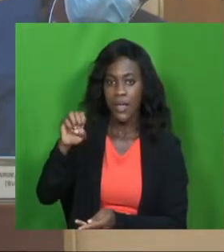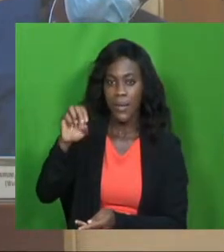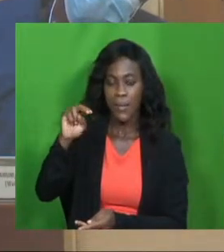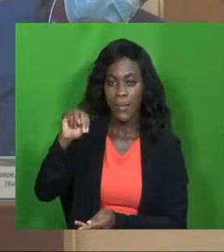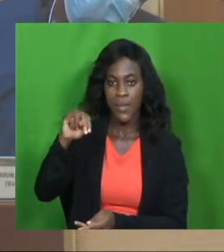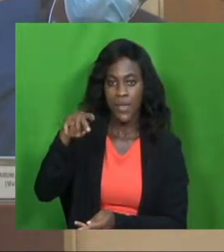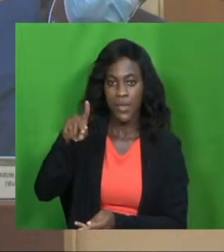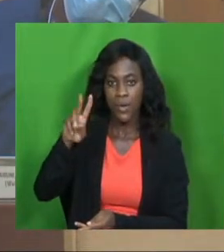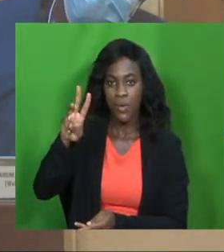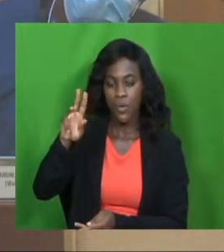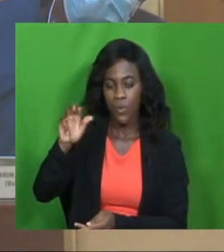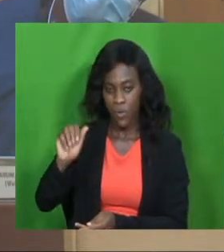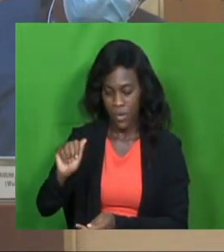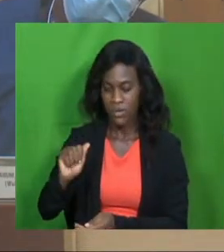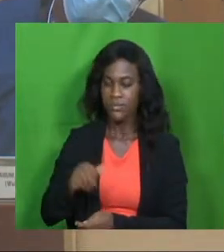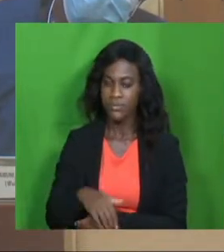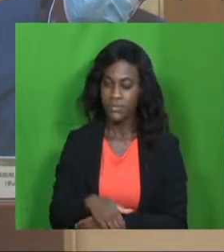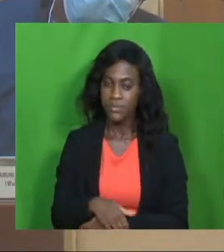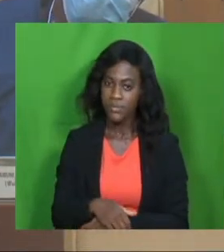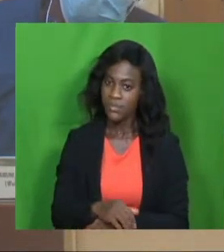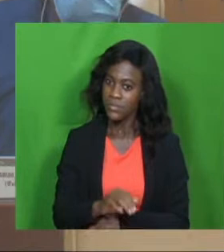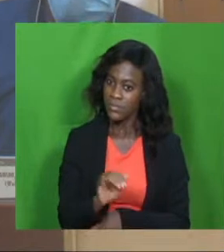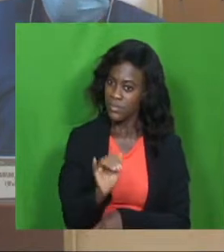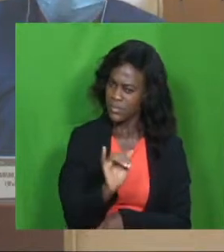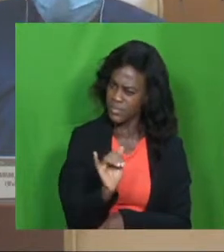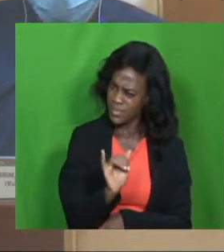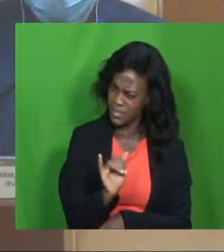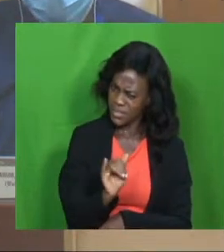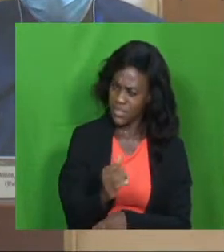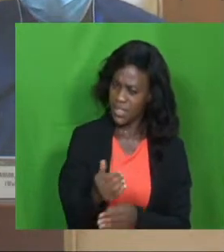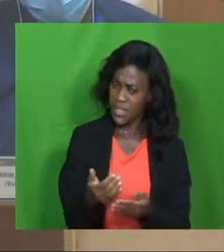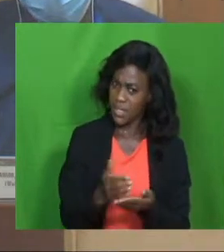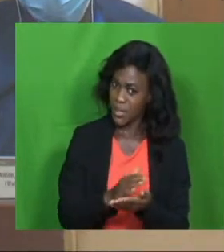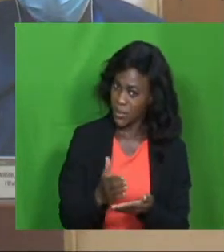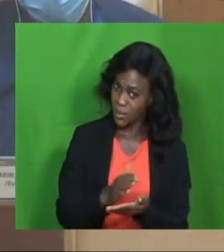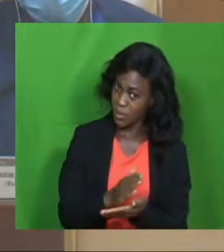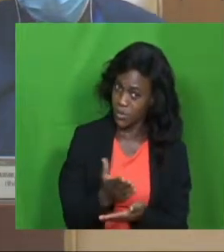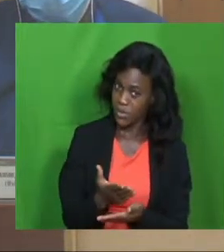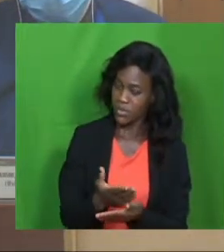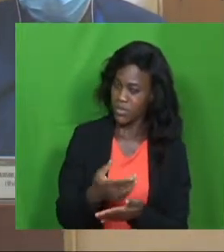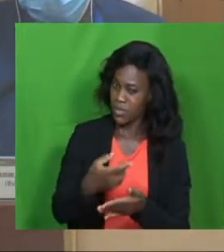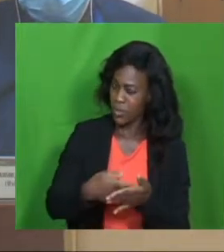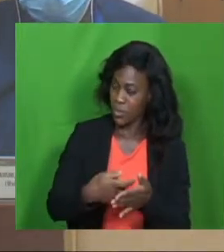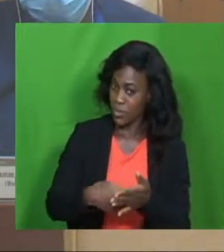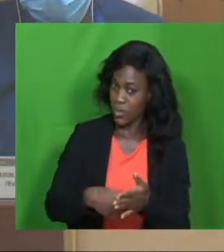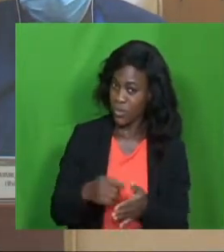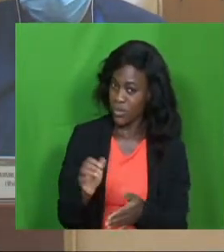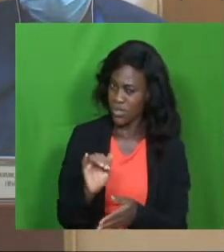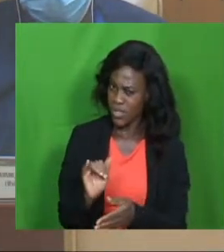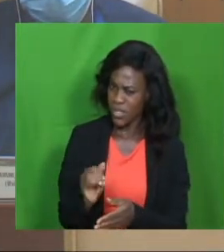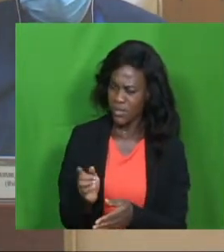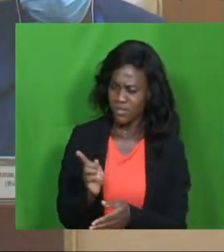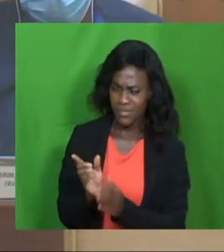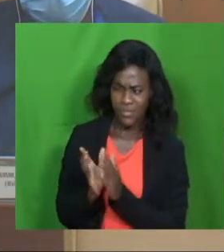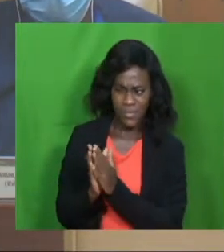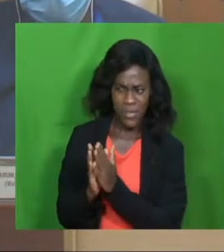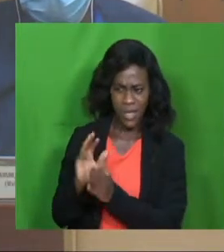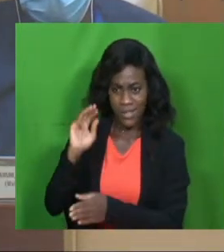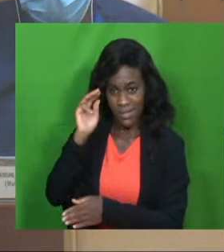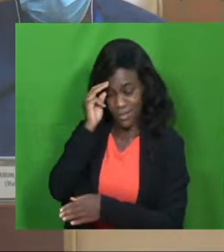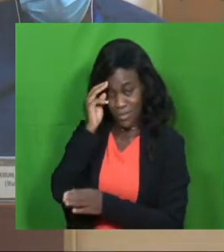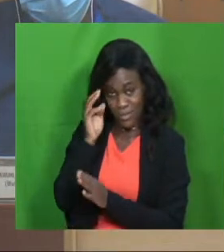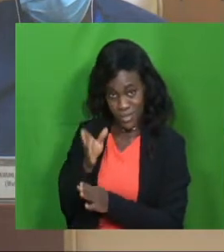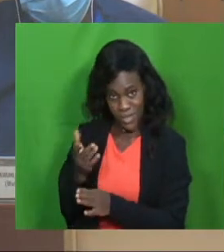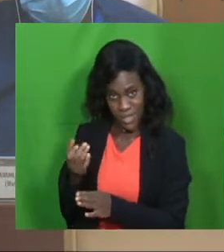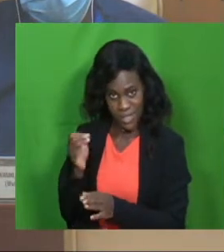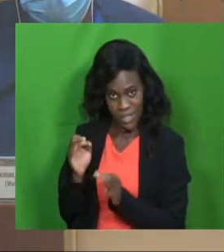construction of one number AstroTurf at Apenkwa at the same cost. I want to find out from the Minister if there